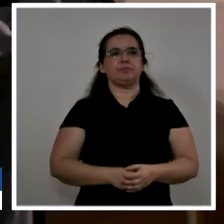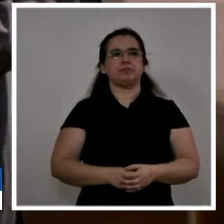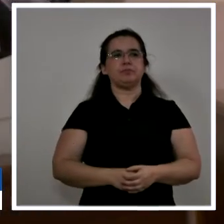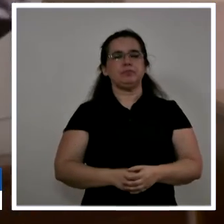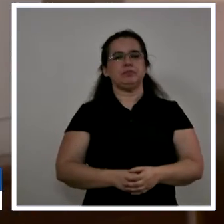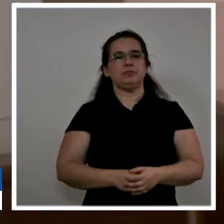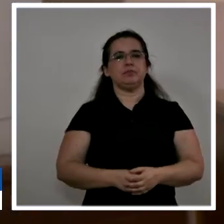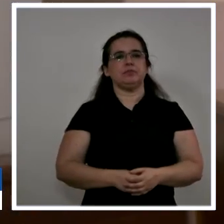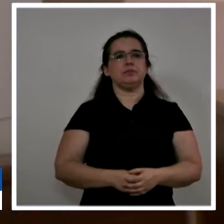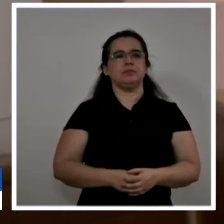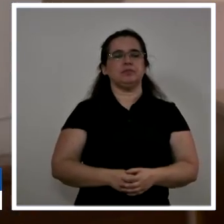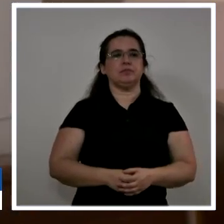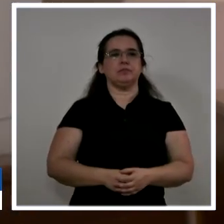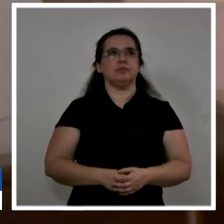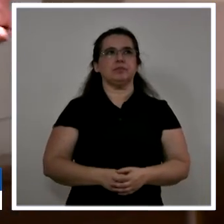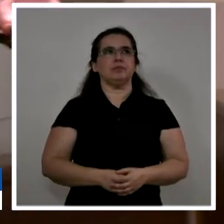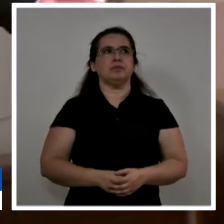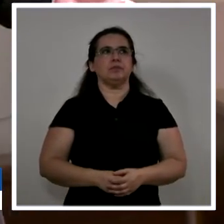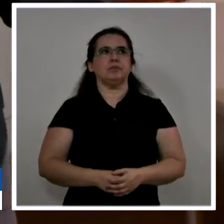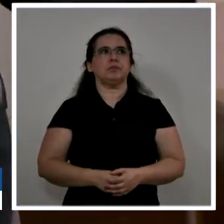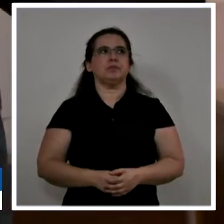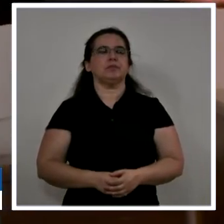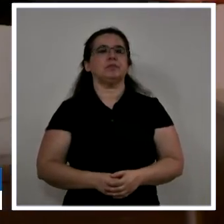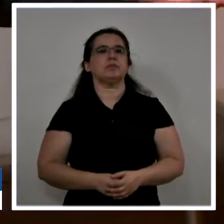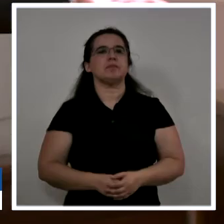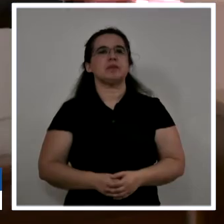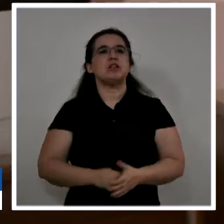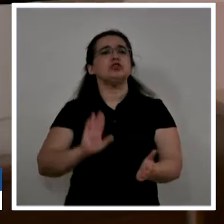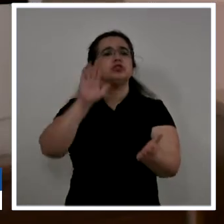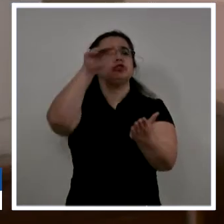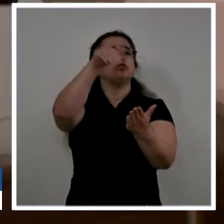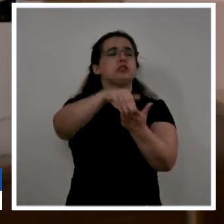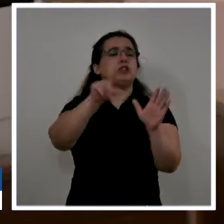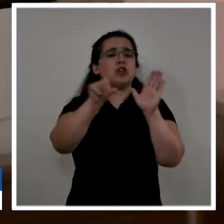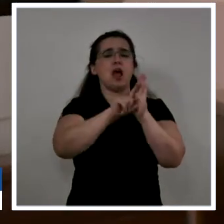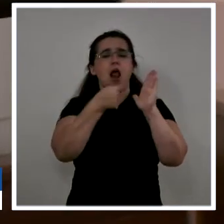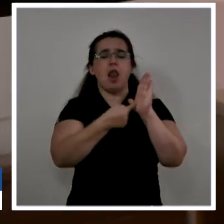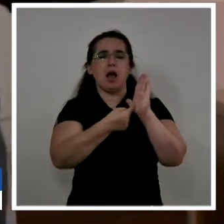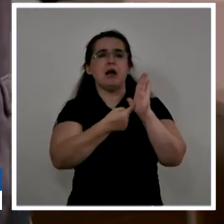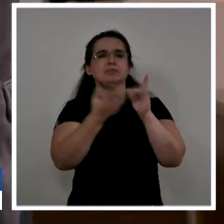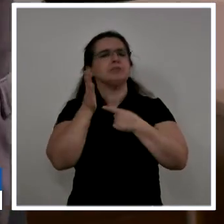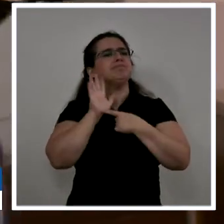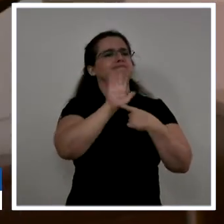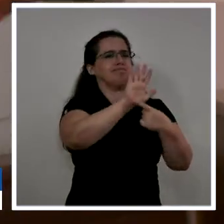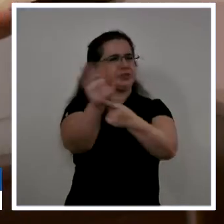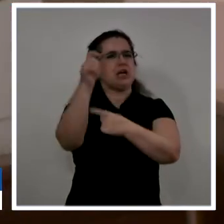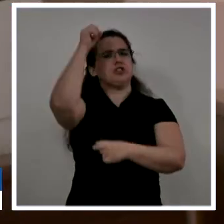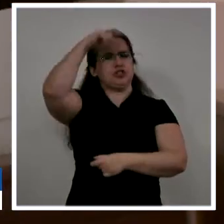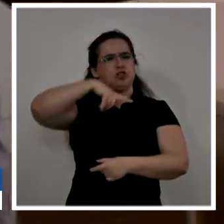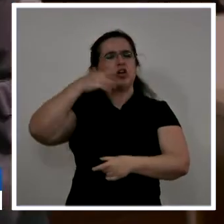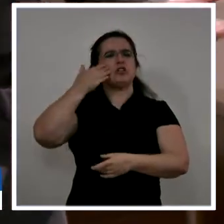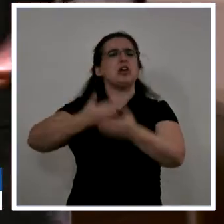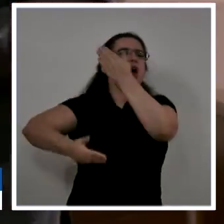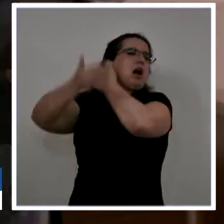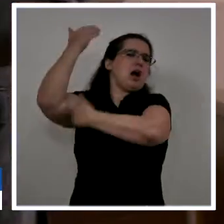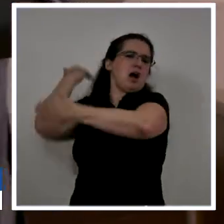history of his earthly ancestors. E os resultados desta lei estão bem visíveis na história dos seus